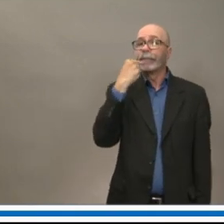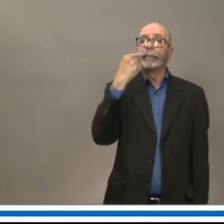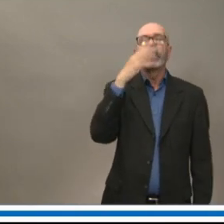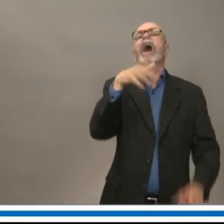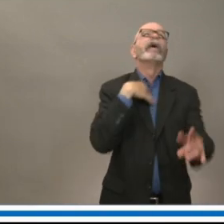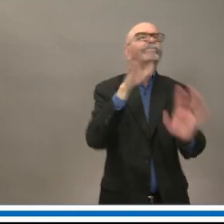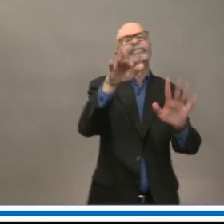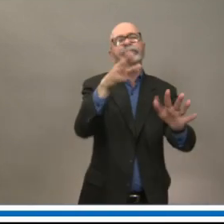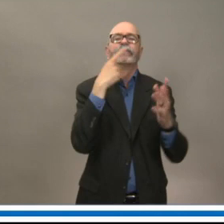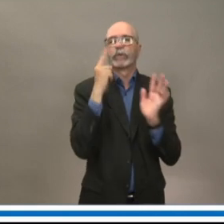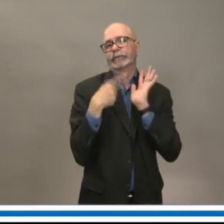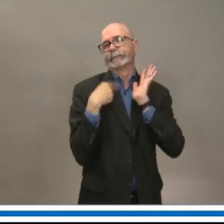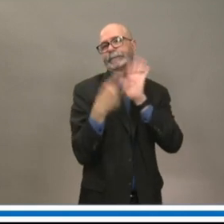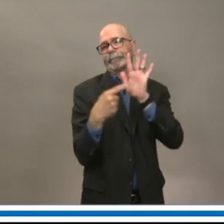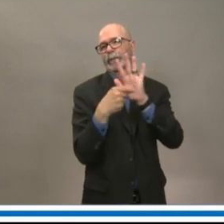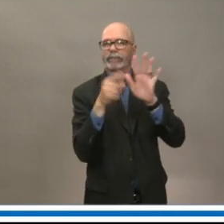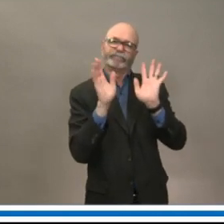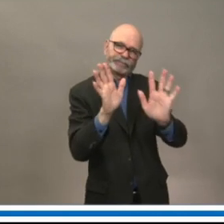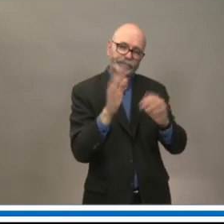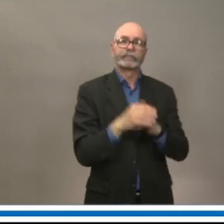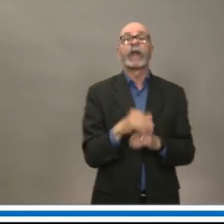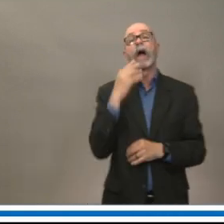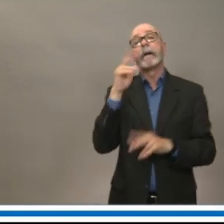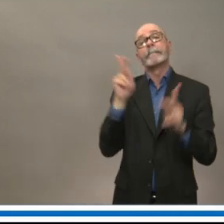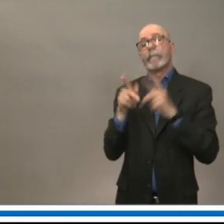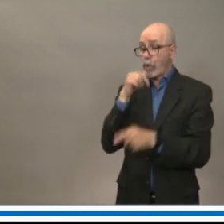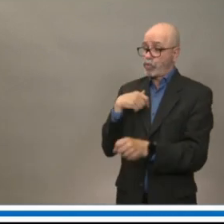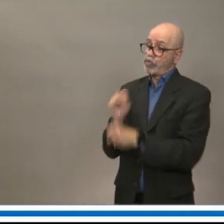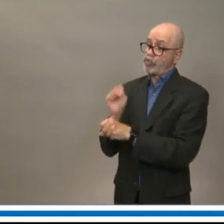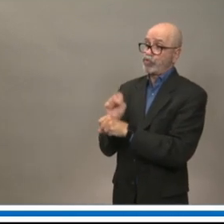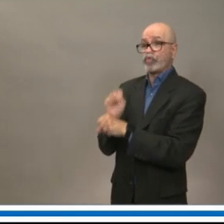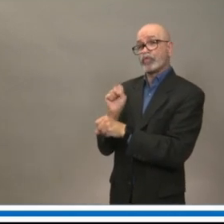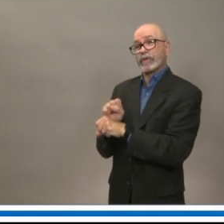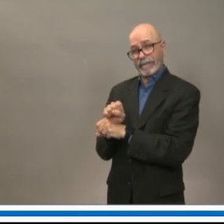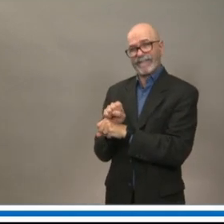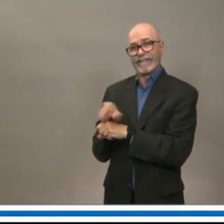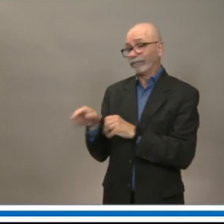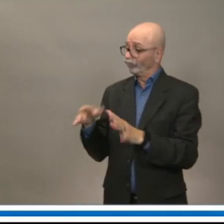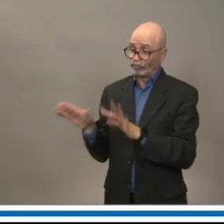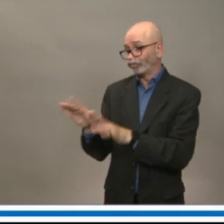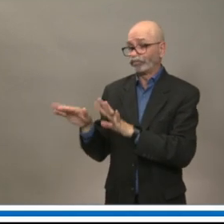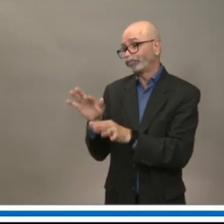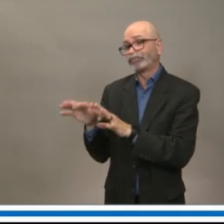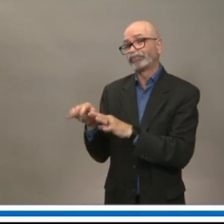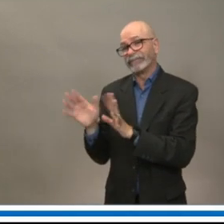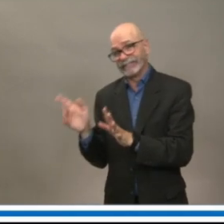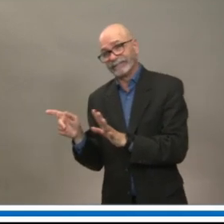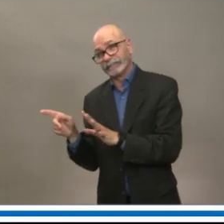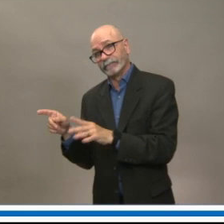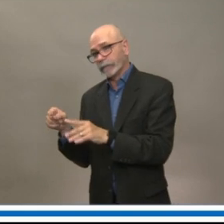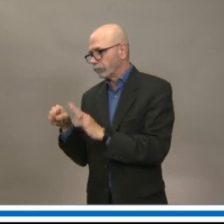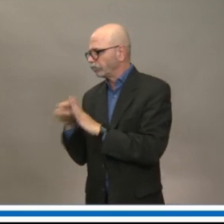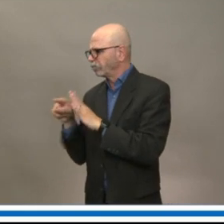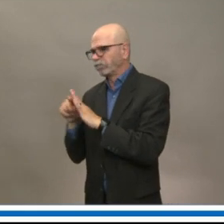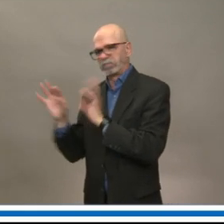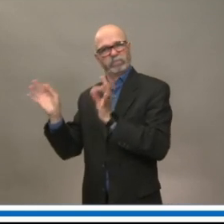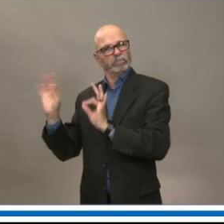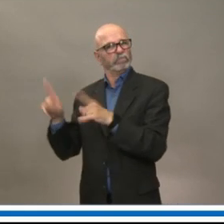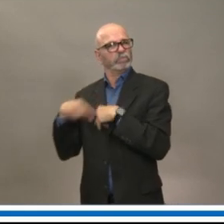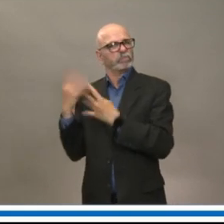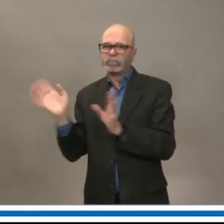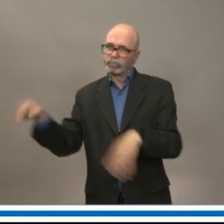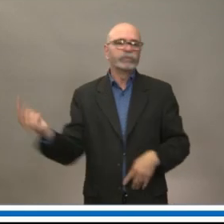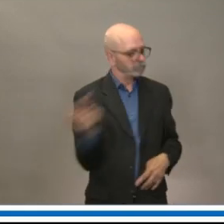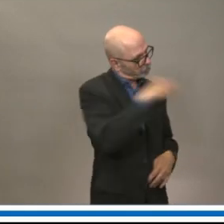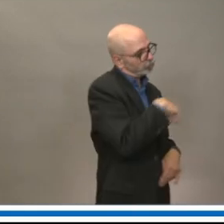have workers who are known contacts that are still able to come to work because their initial test is negative. In those circumstances, we are